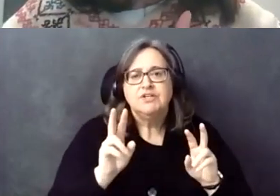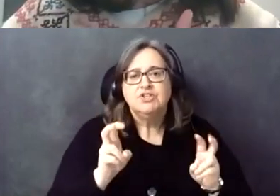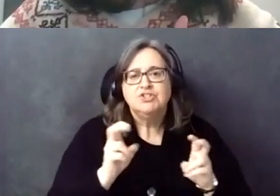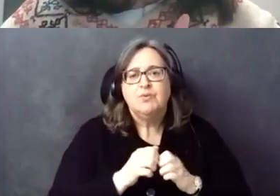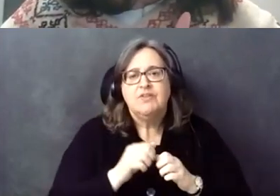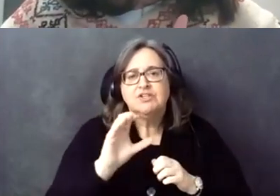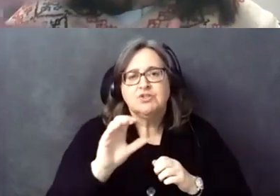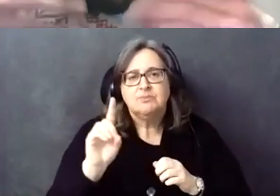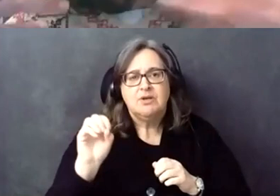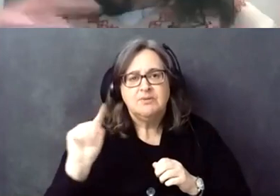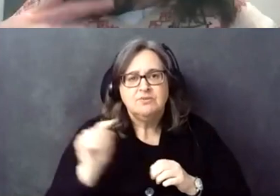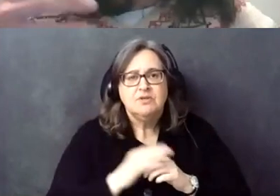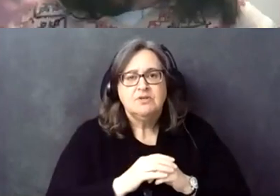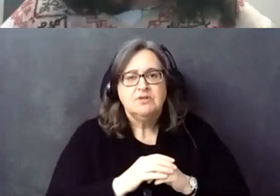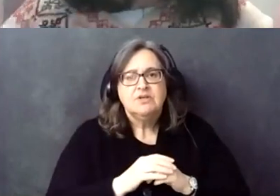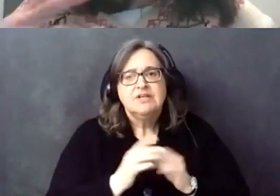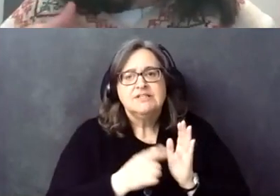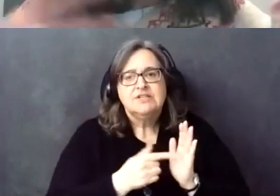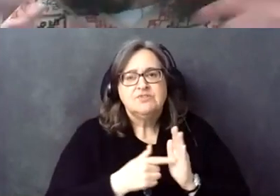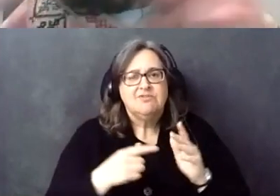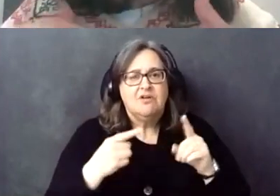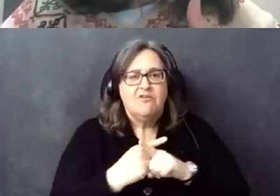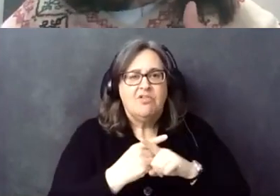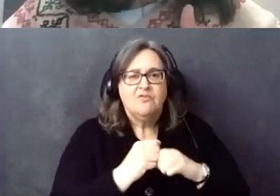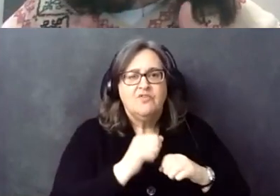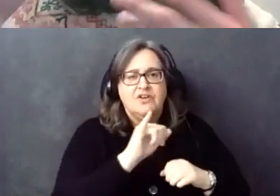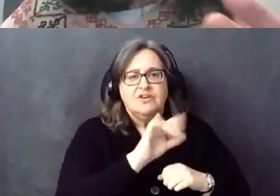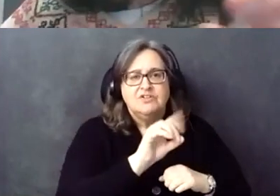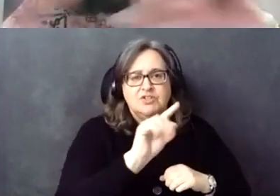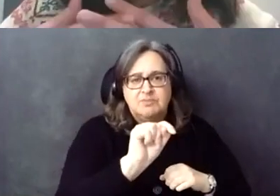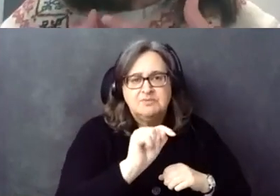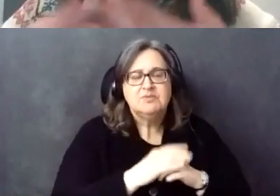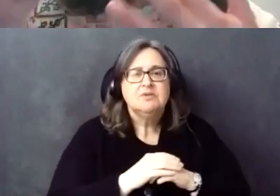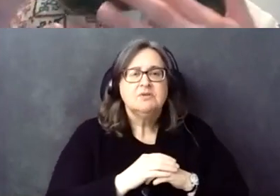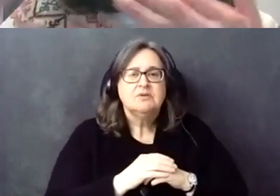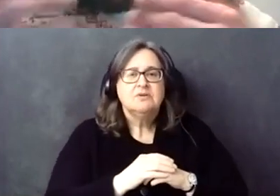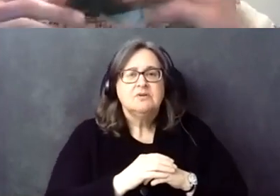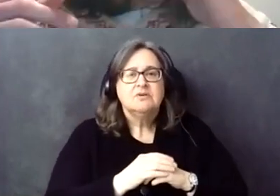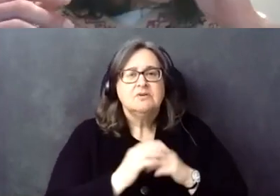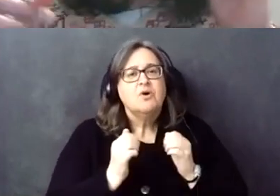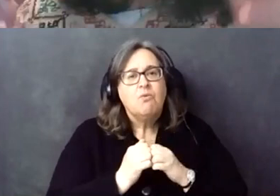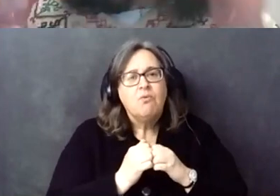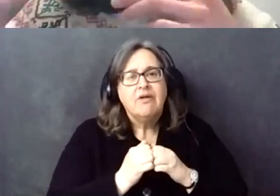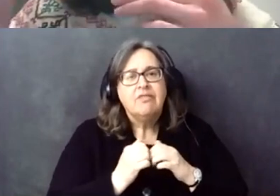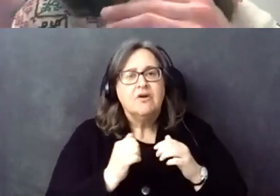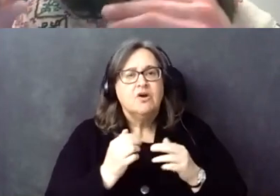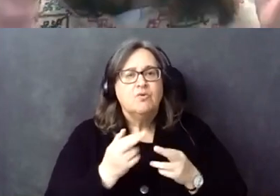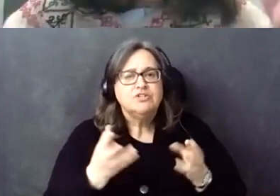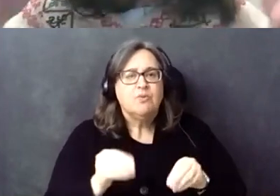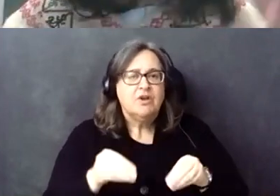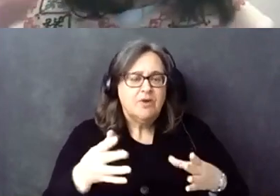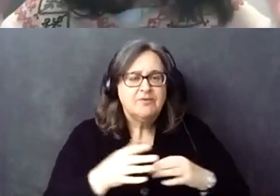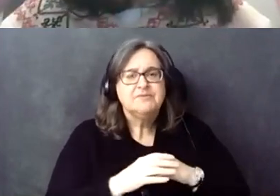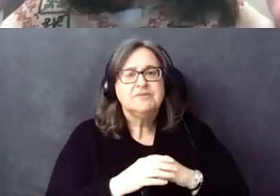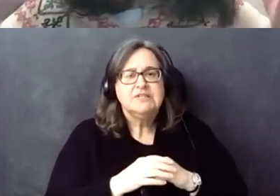Department of Transportation being sometimes at odds with the Illinois Department of Transportation in terms of resources they want to provide. And so